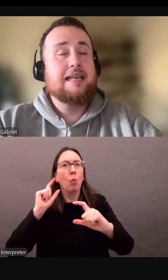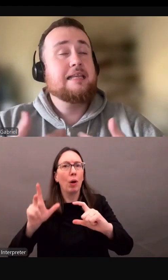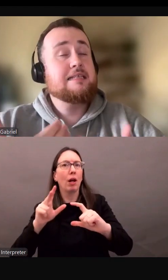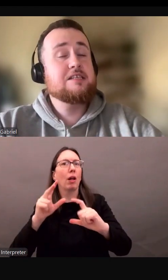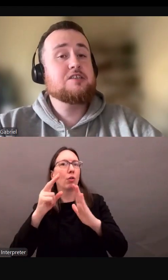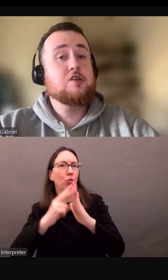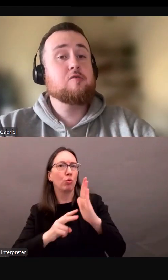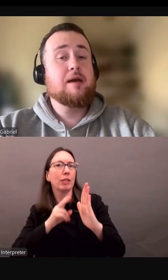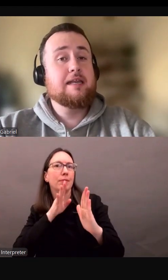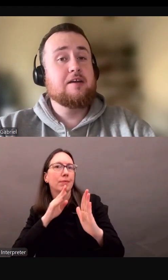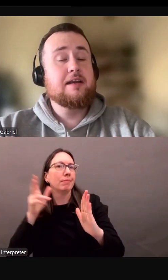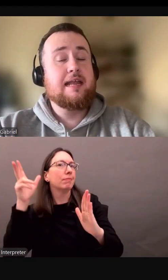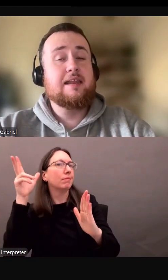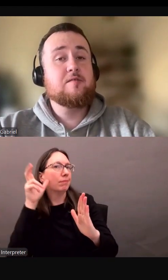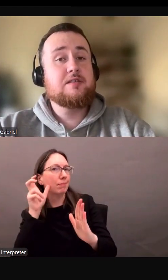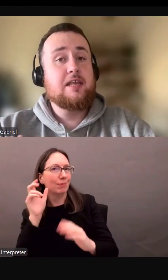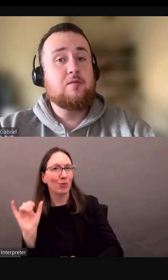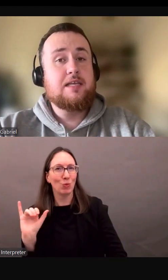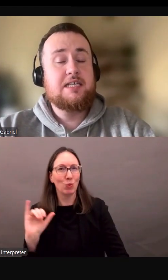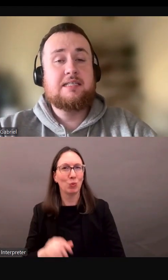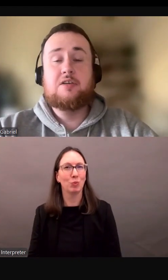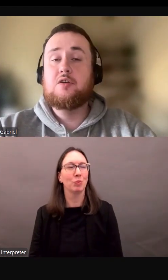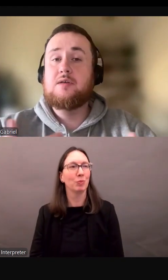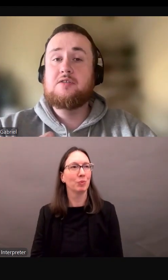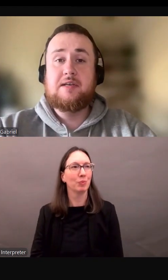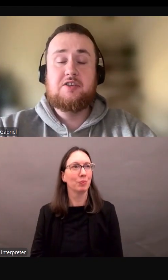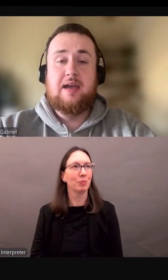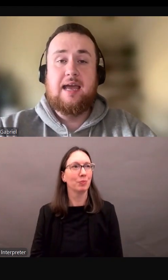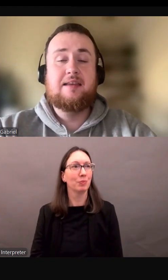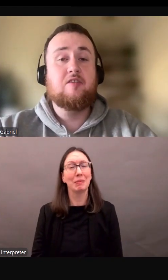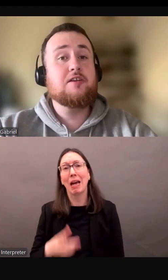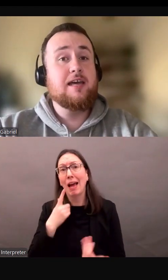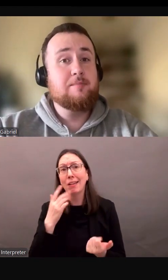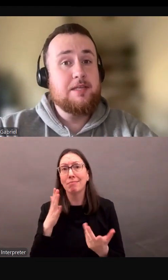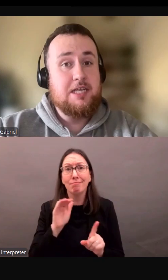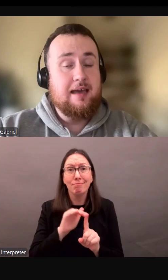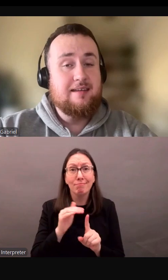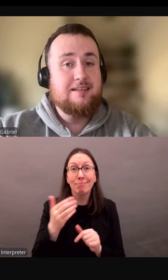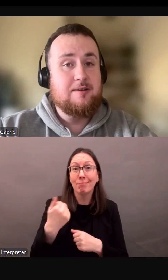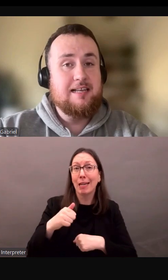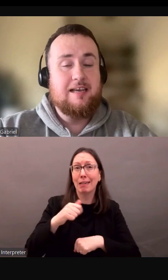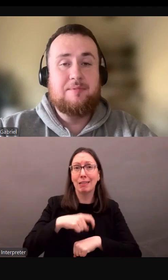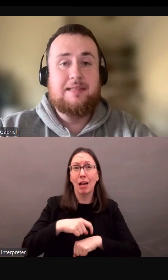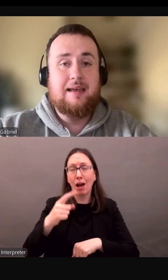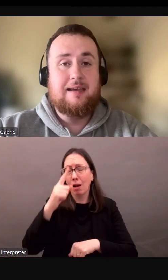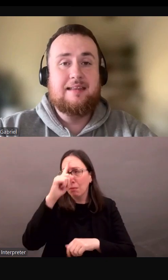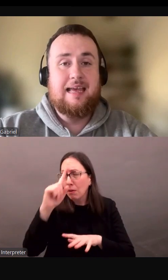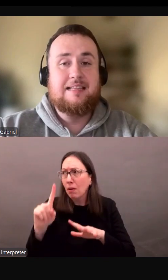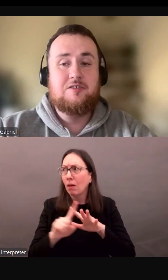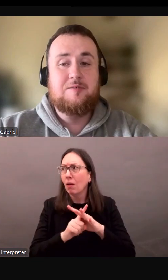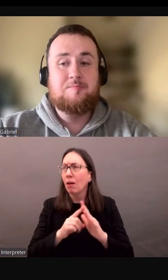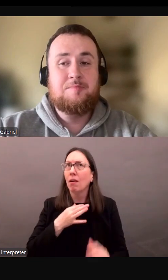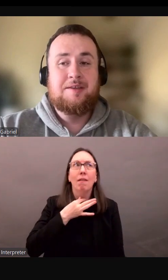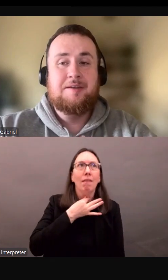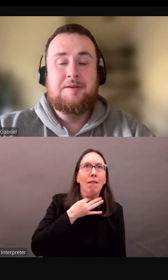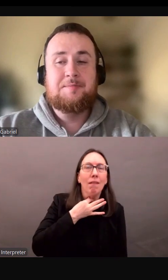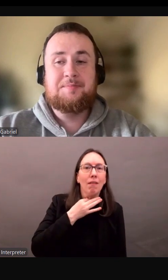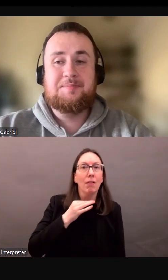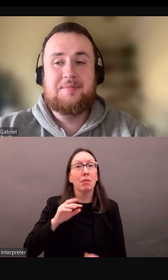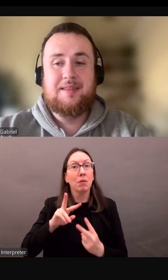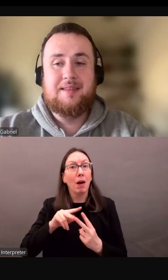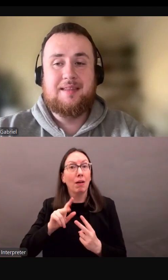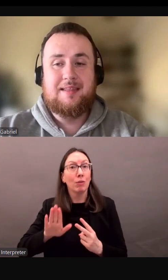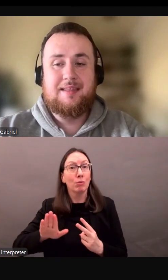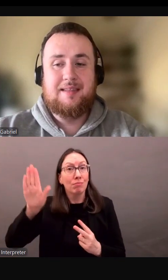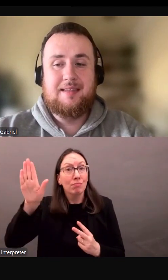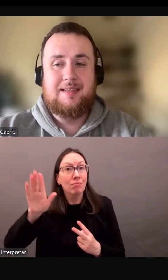And this is just a reminder that if there's any questions, you could always raise your hand or type in chat as well. I'll be delighted to answer them.